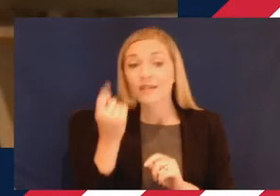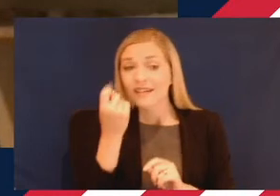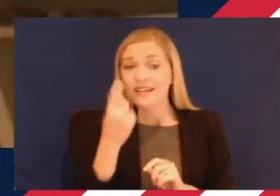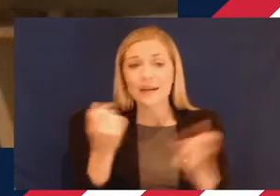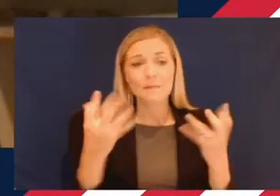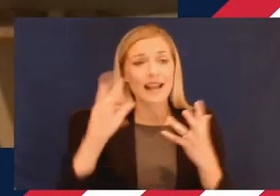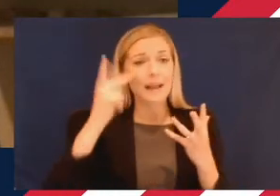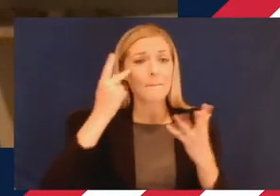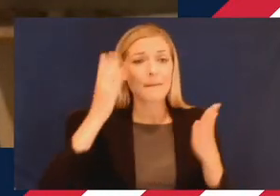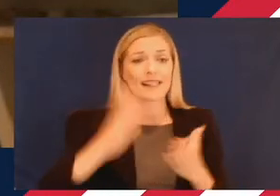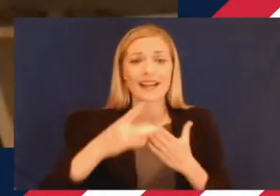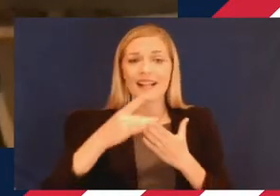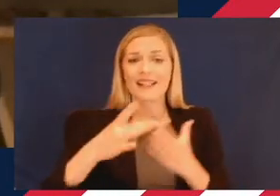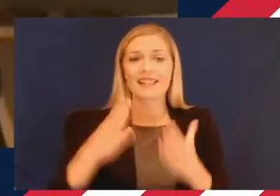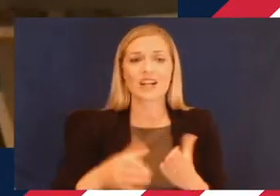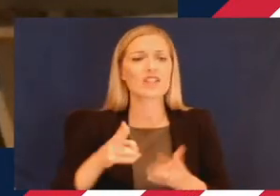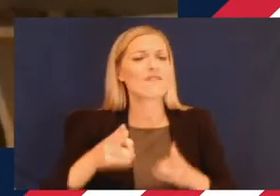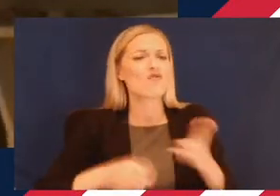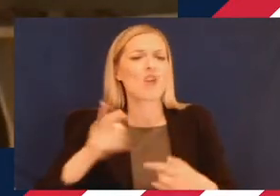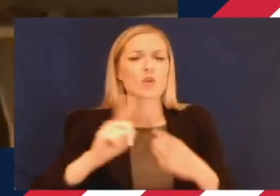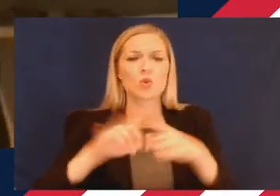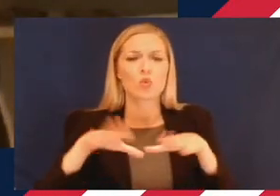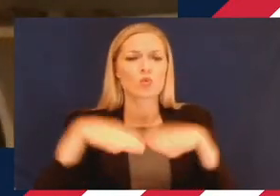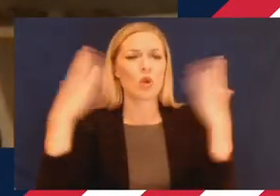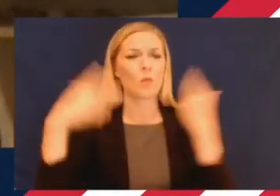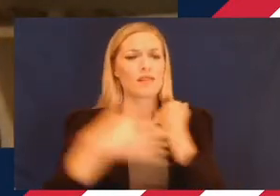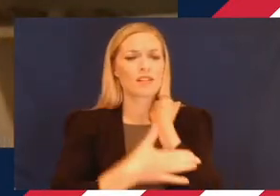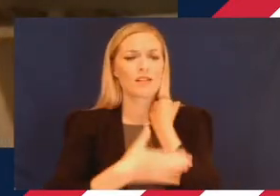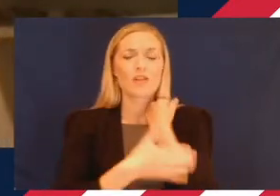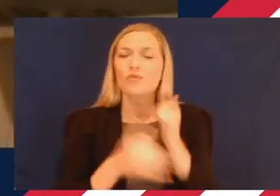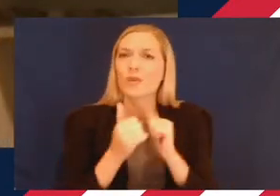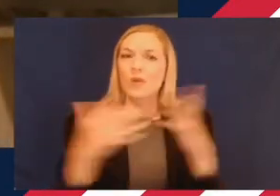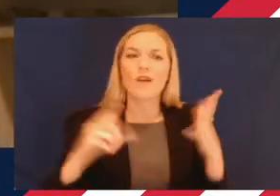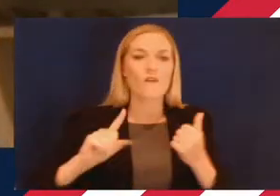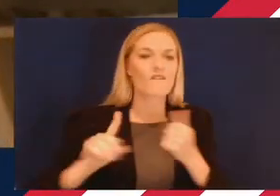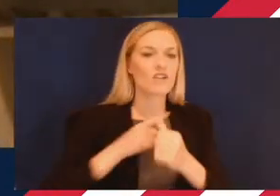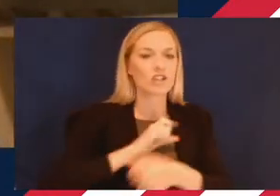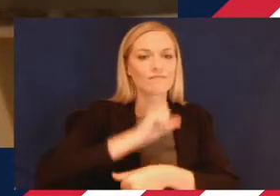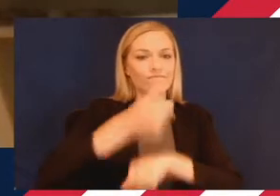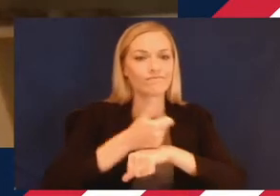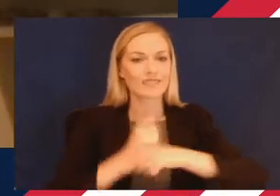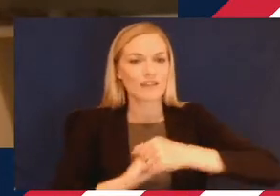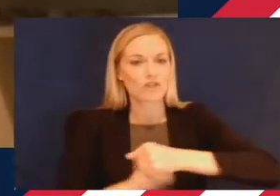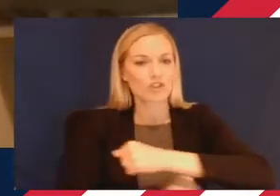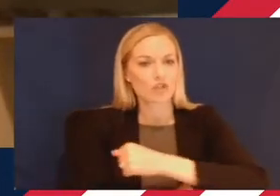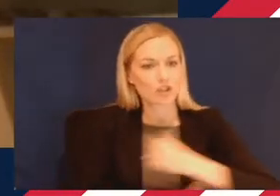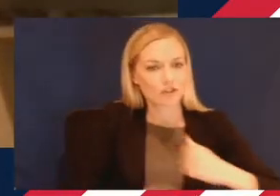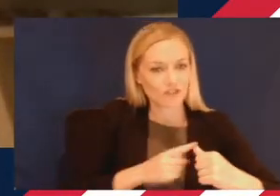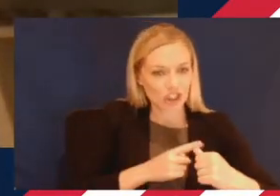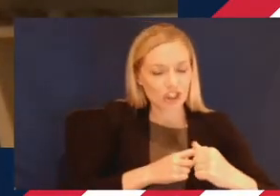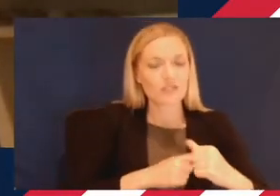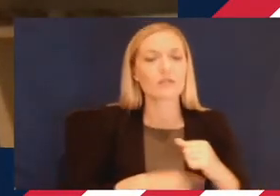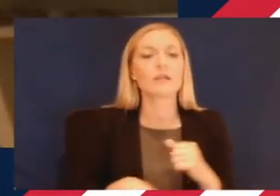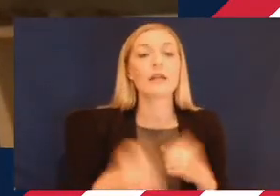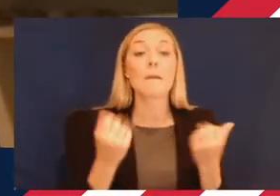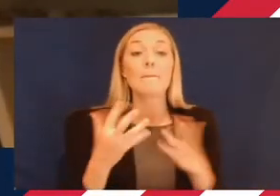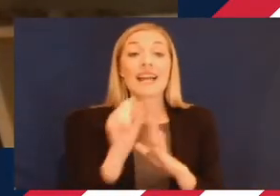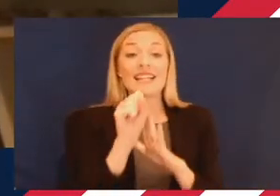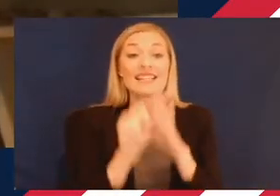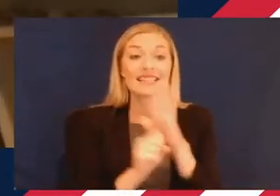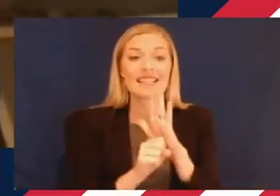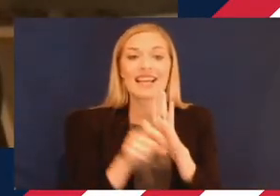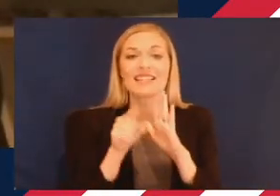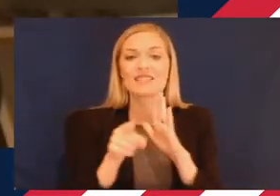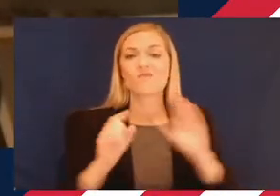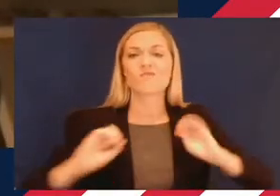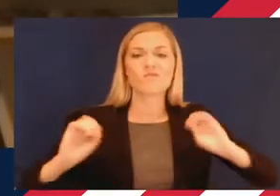infrastructure necessary to control the virus. So many states have refrained from imposing aggressive restrictions, opened up parts of their